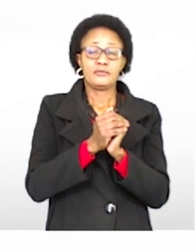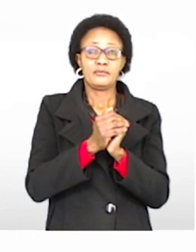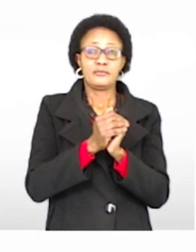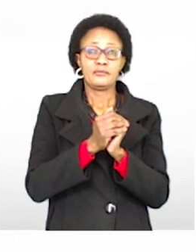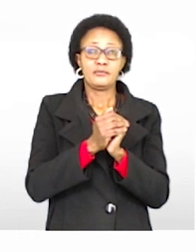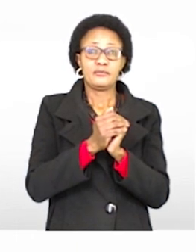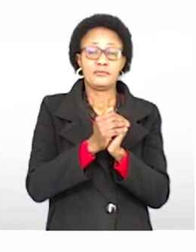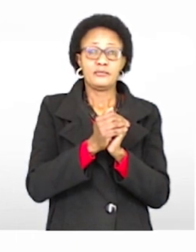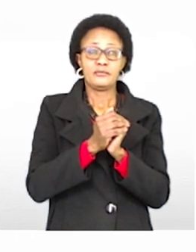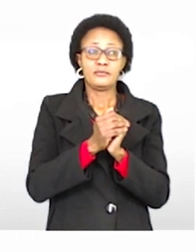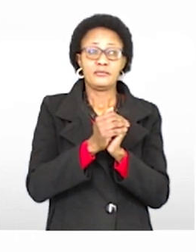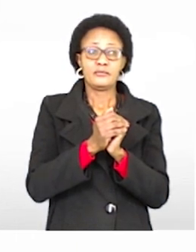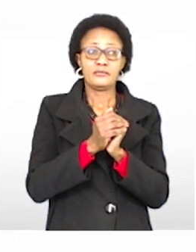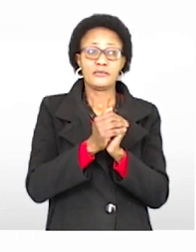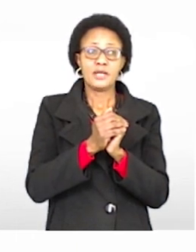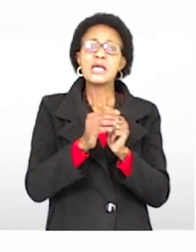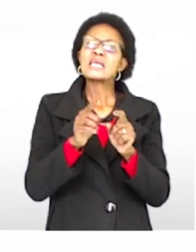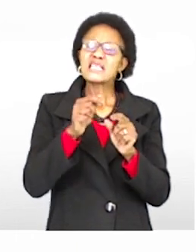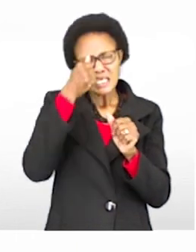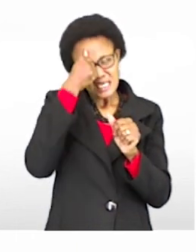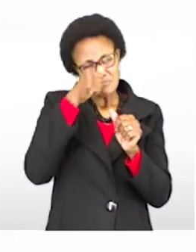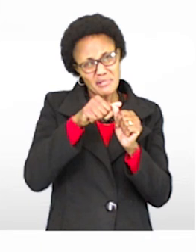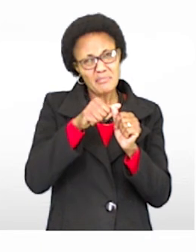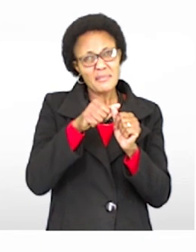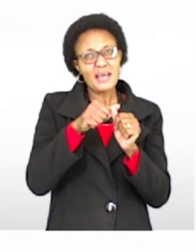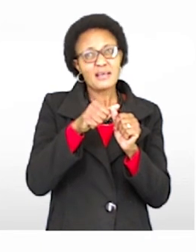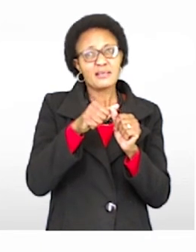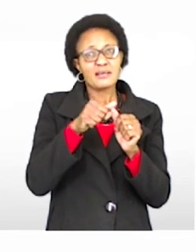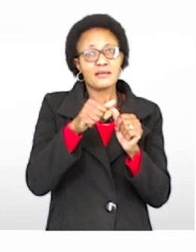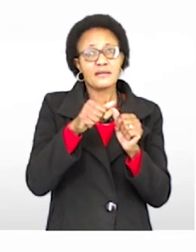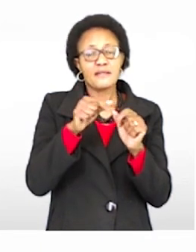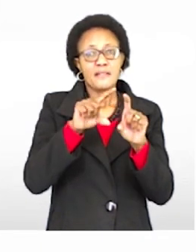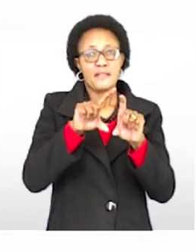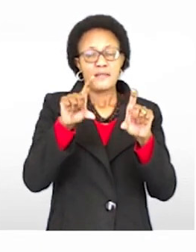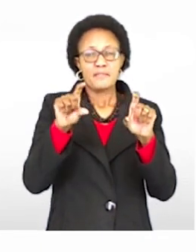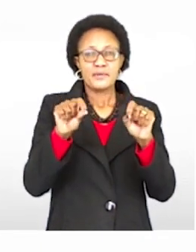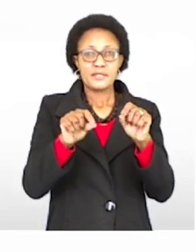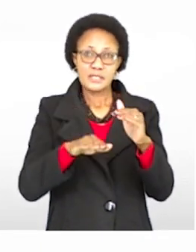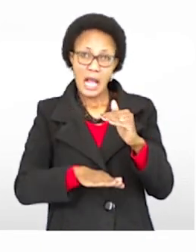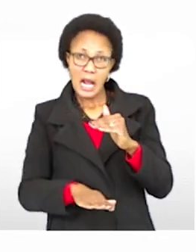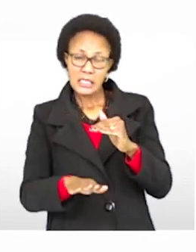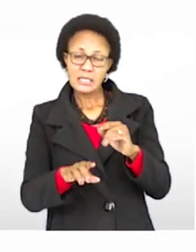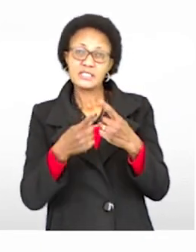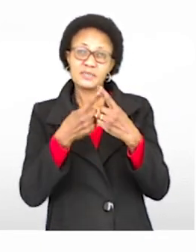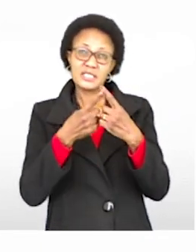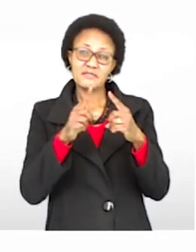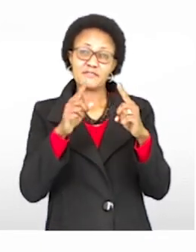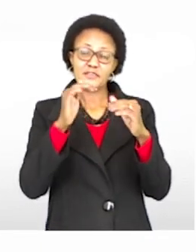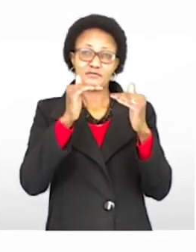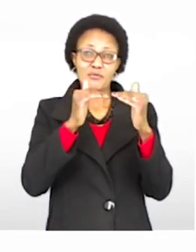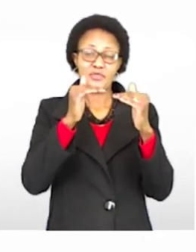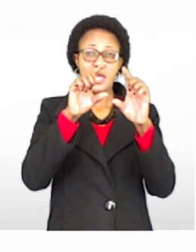colors of the bricks underneath, as well as the builder himself. Please don't color him just